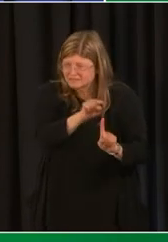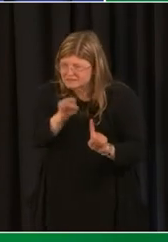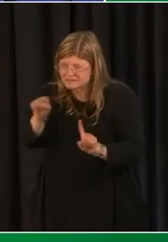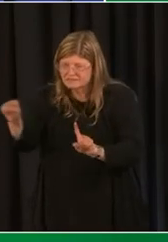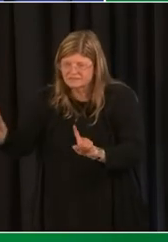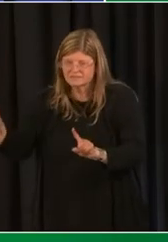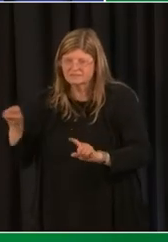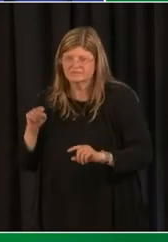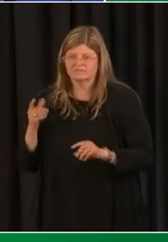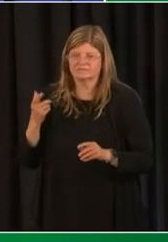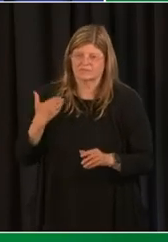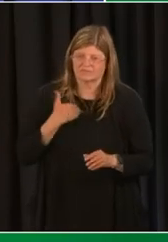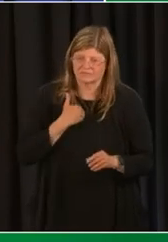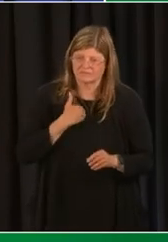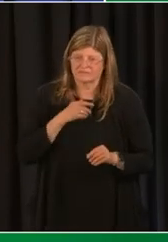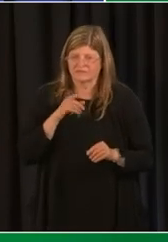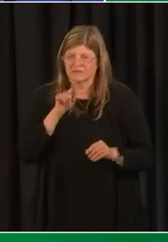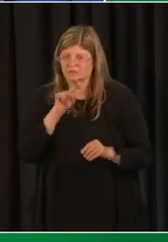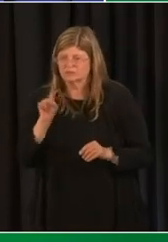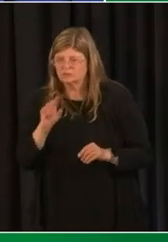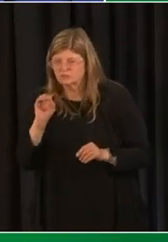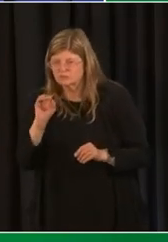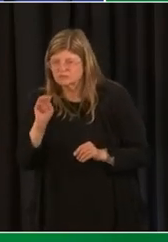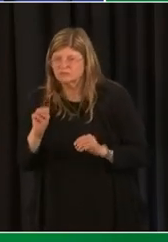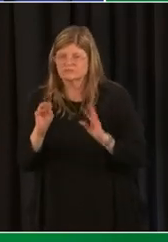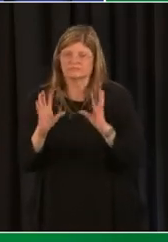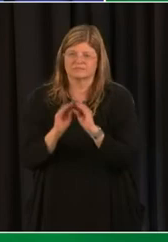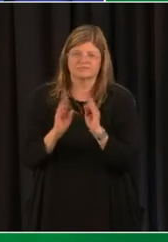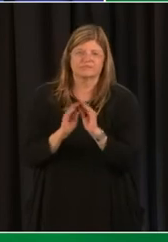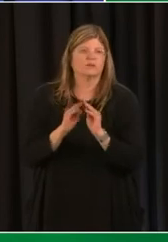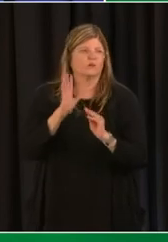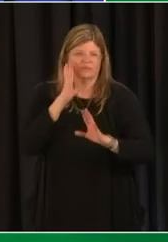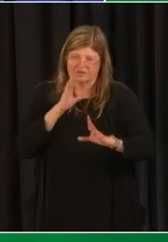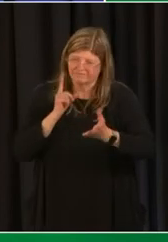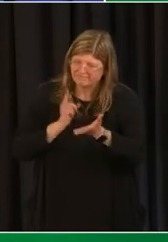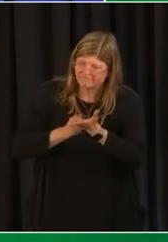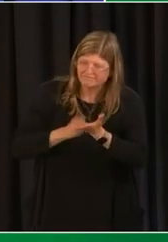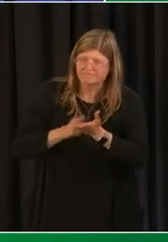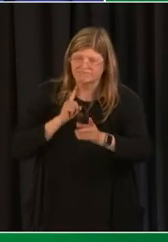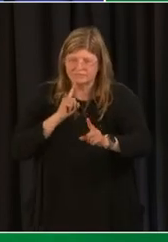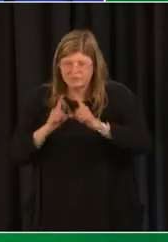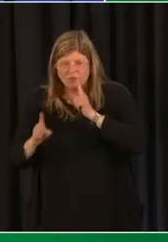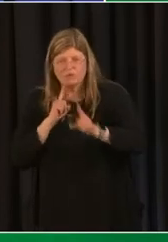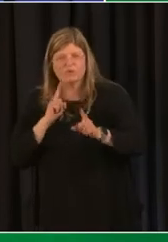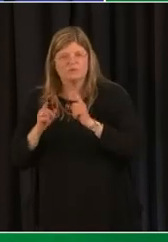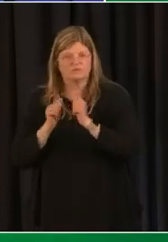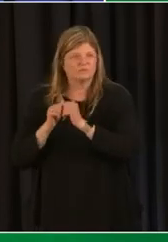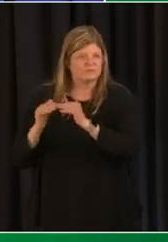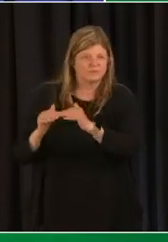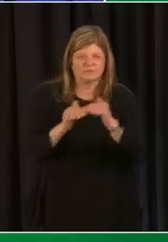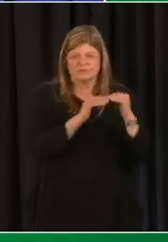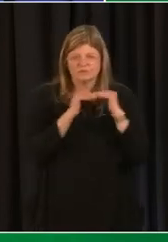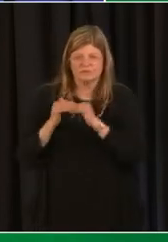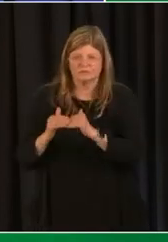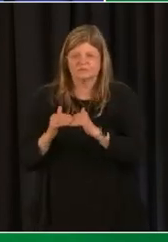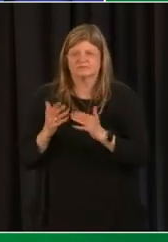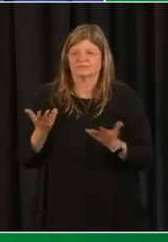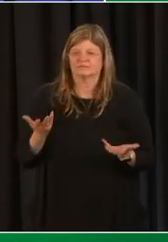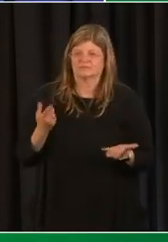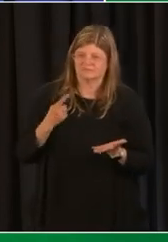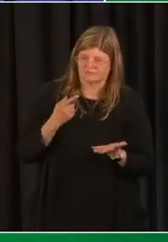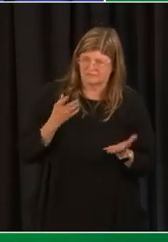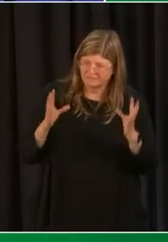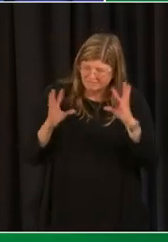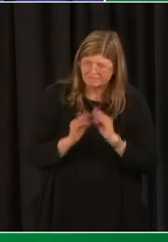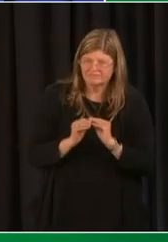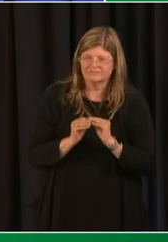are having Zoom meetings, and I'm going to talk to my colleagues and insist that we have a